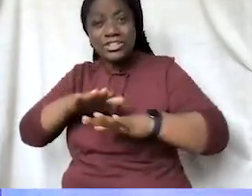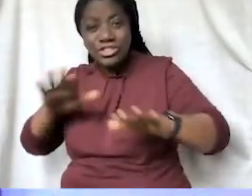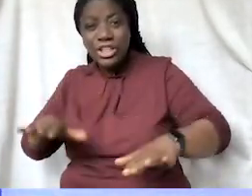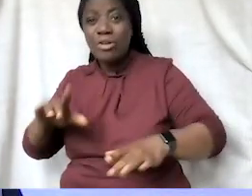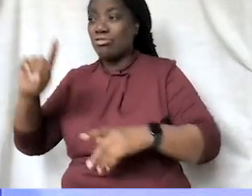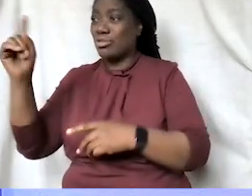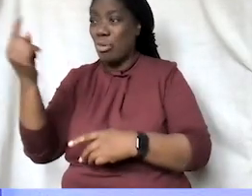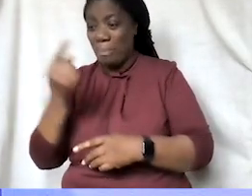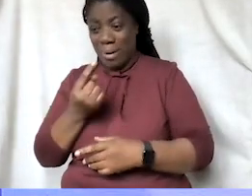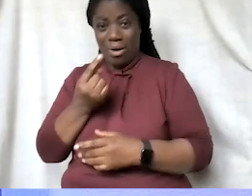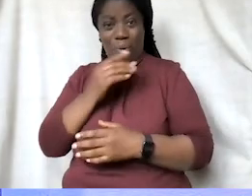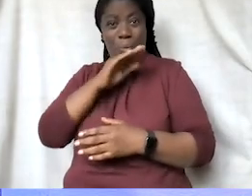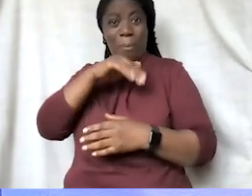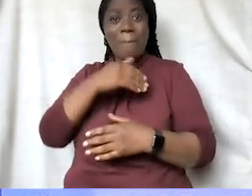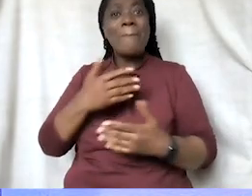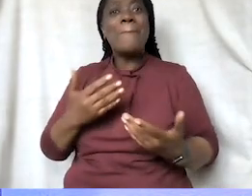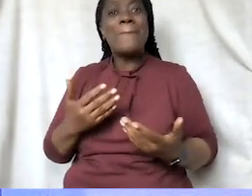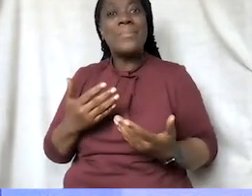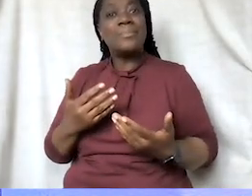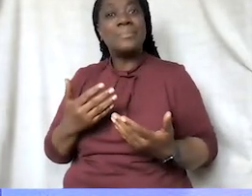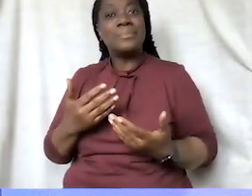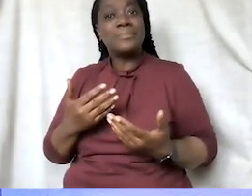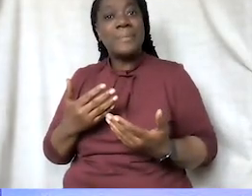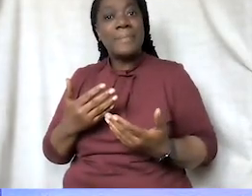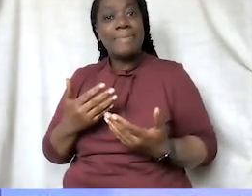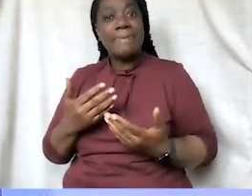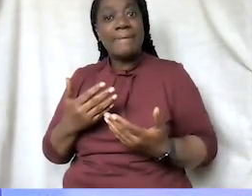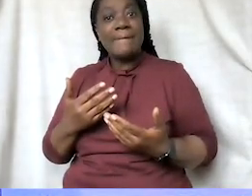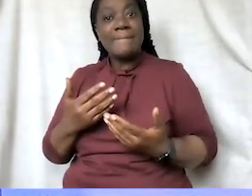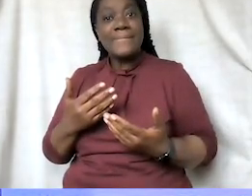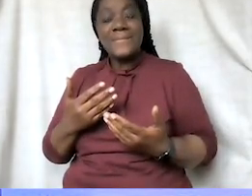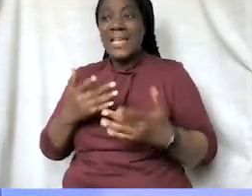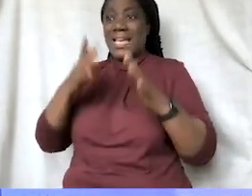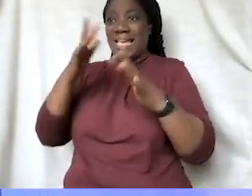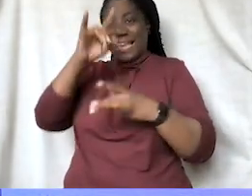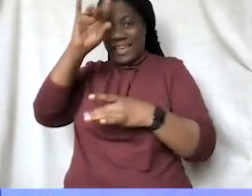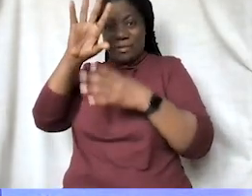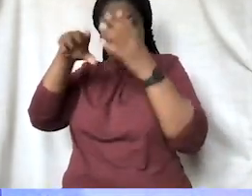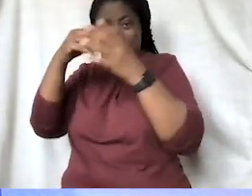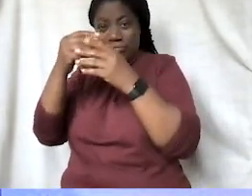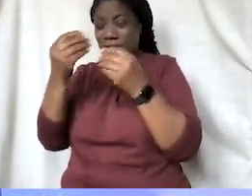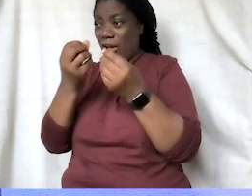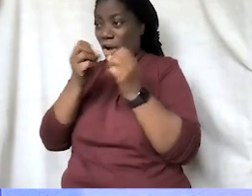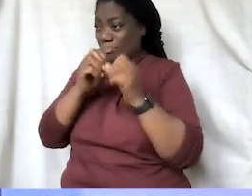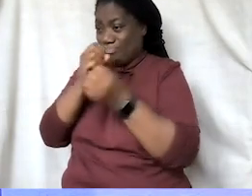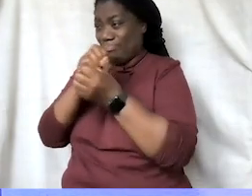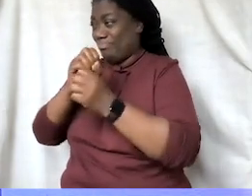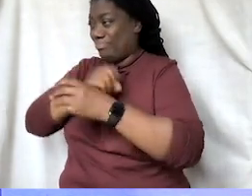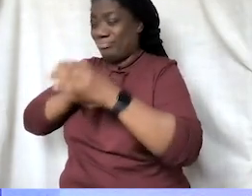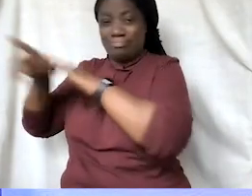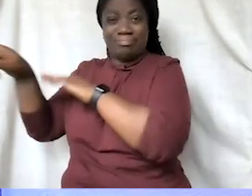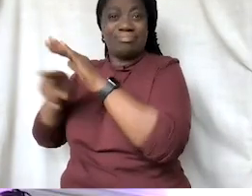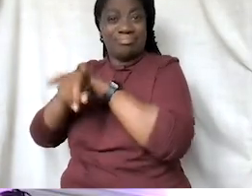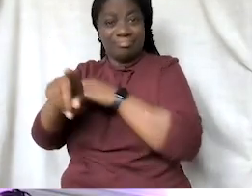children come back home. When we pray, I want you to know, demons are released. Prayer changes